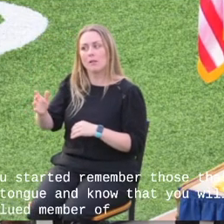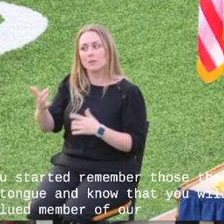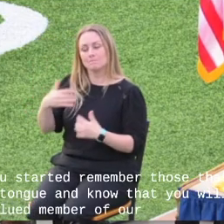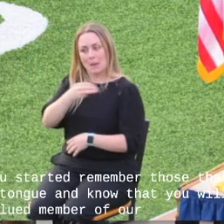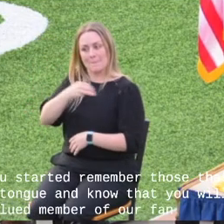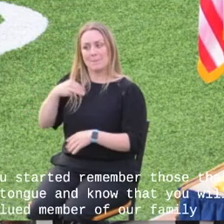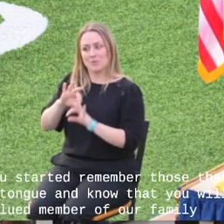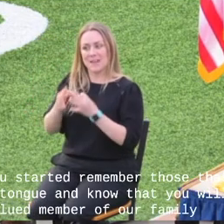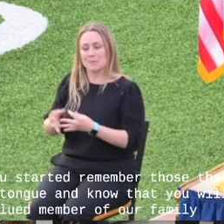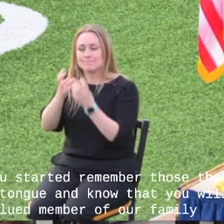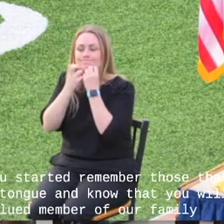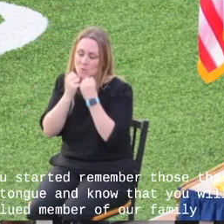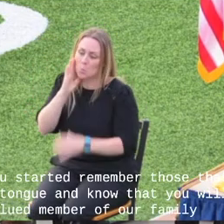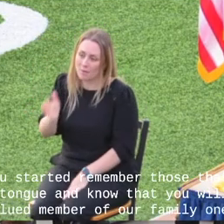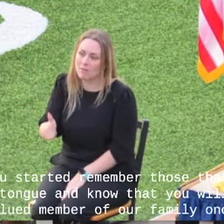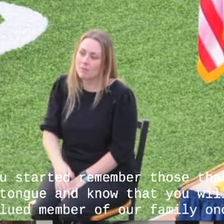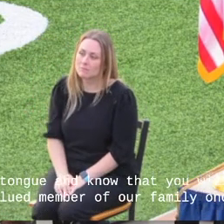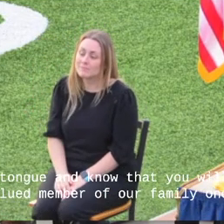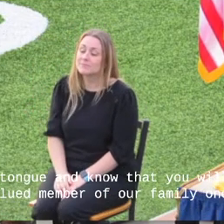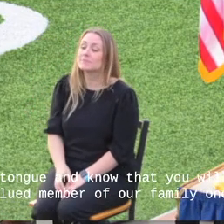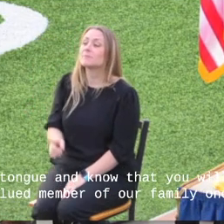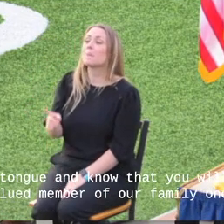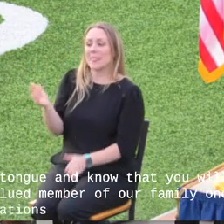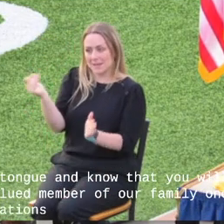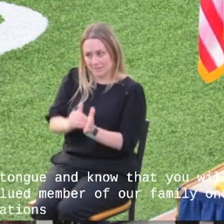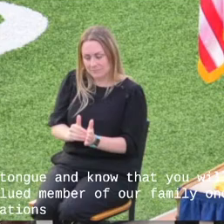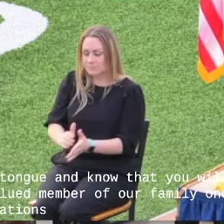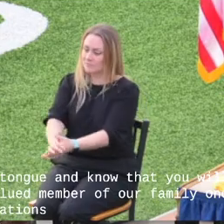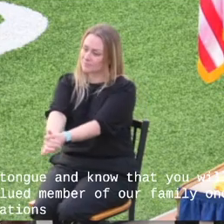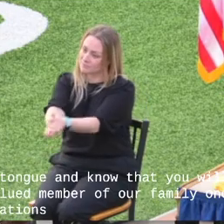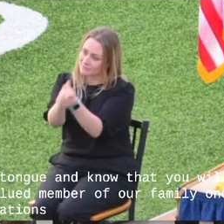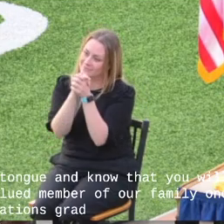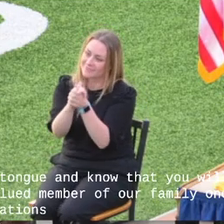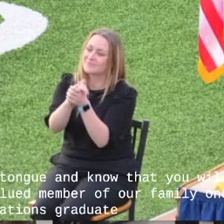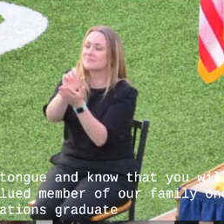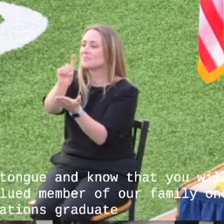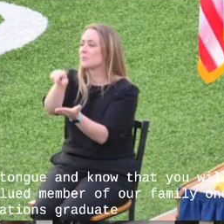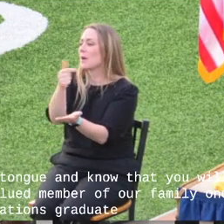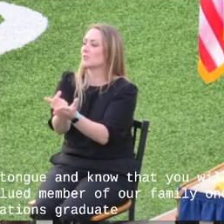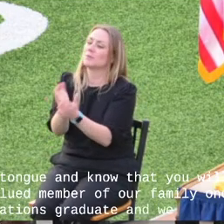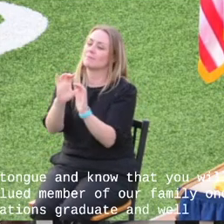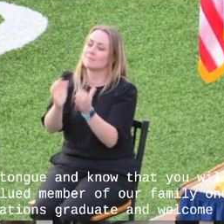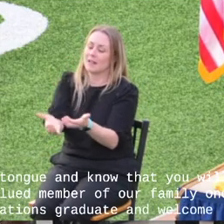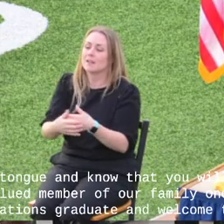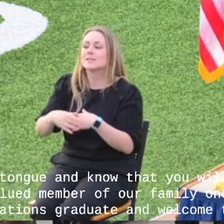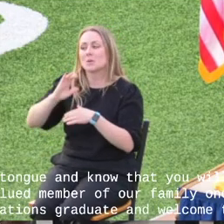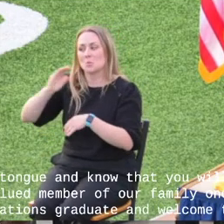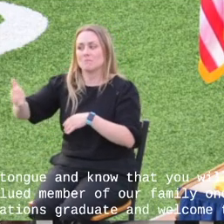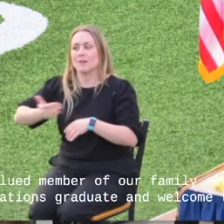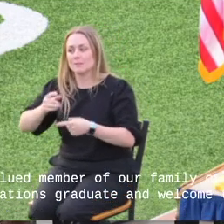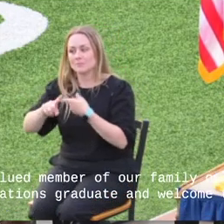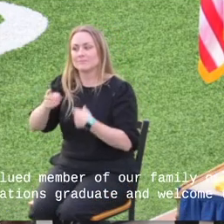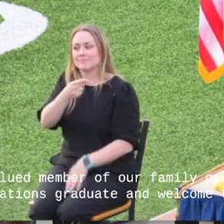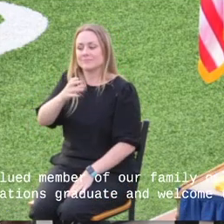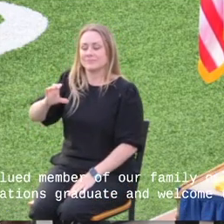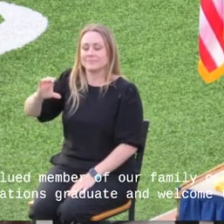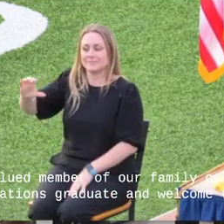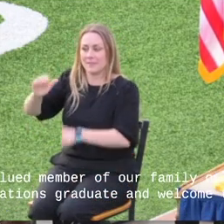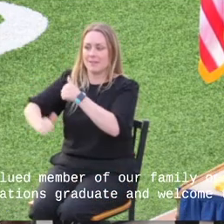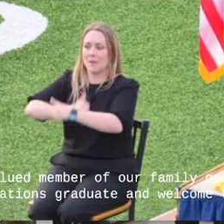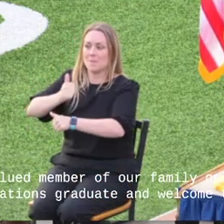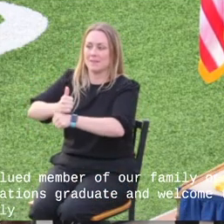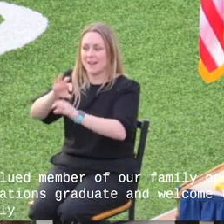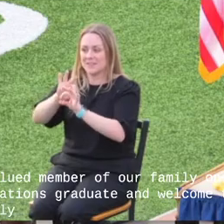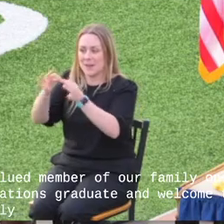our family. Once again, congratulations, graduates, and welcome to the HCC alumni